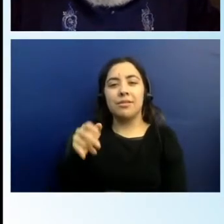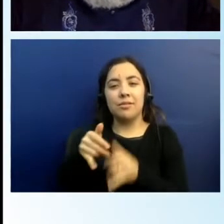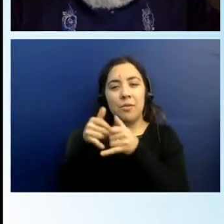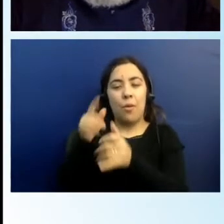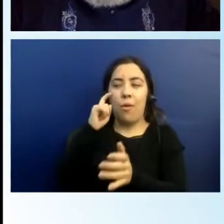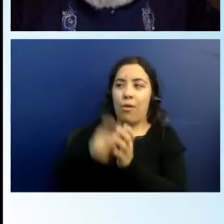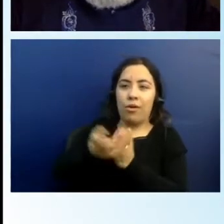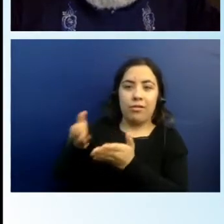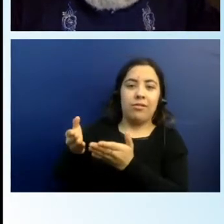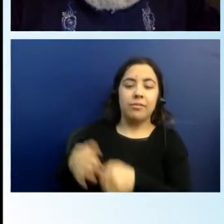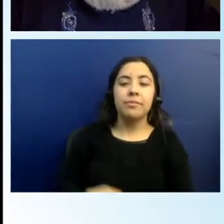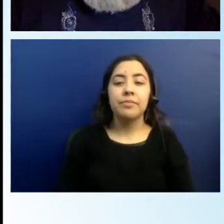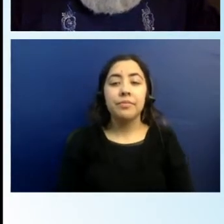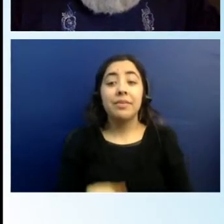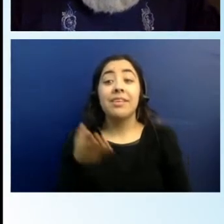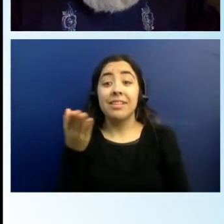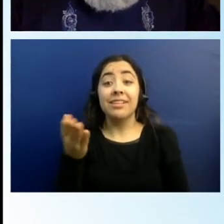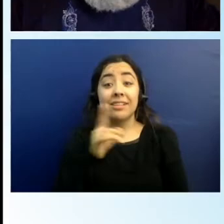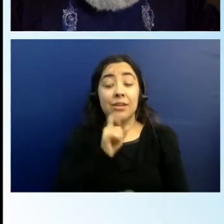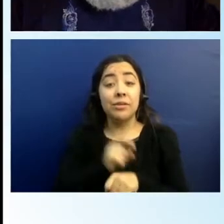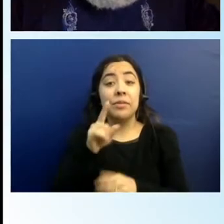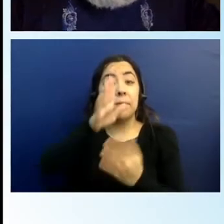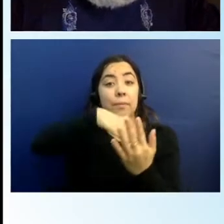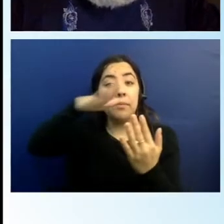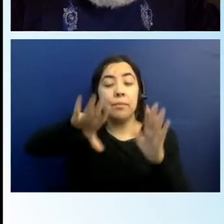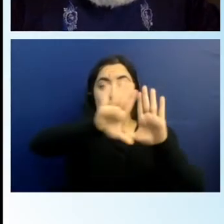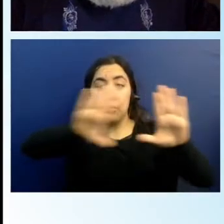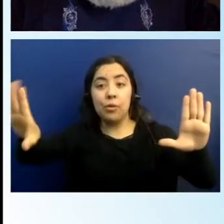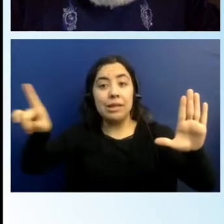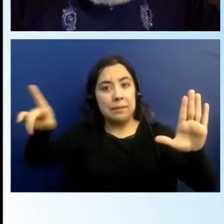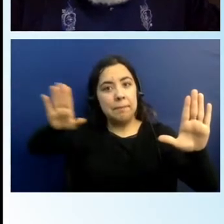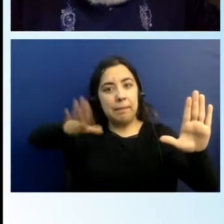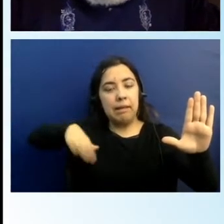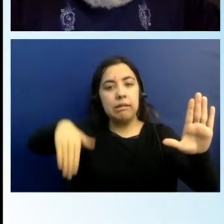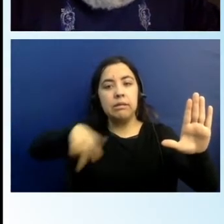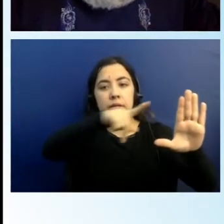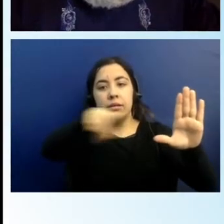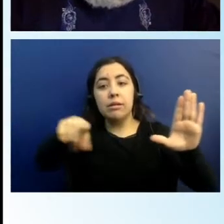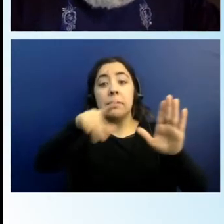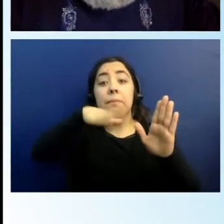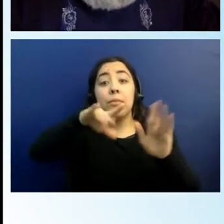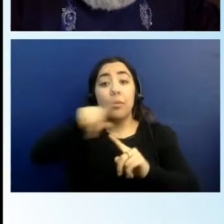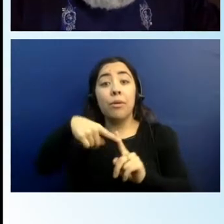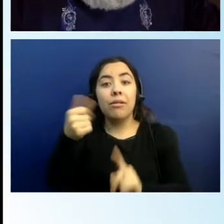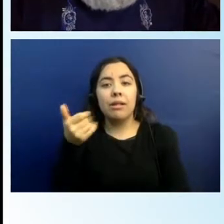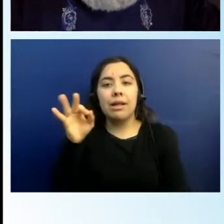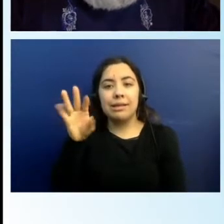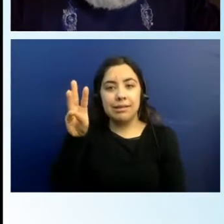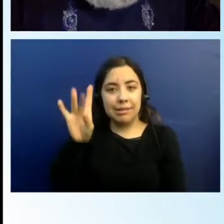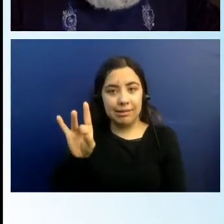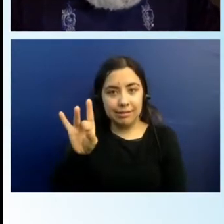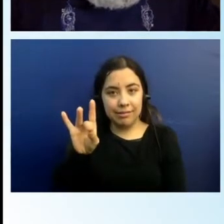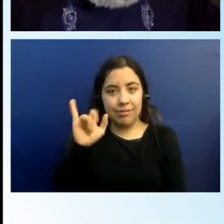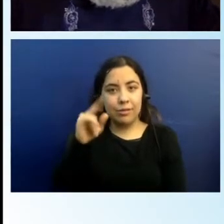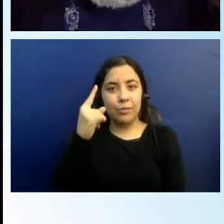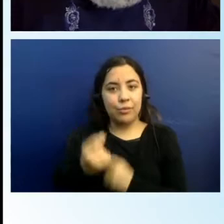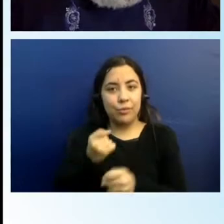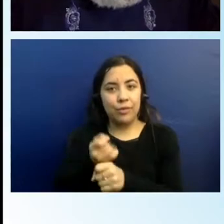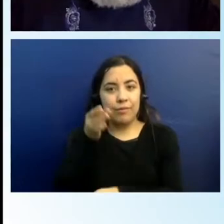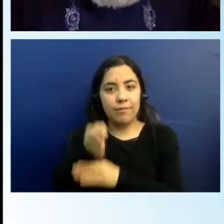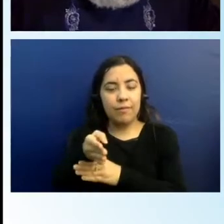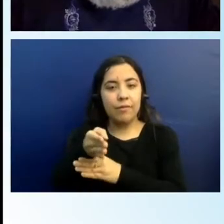This is the mural that he painted. He painted it in 1968, a year after